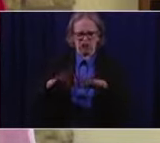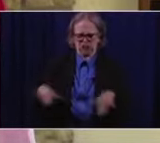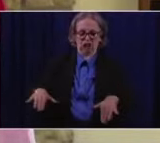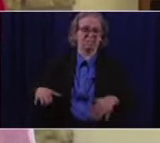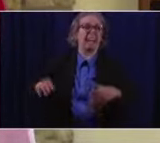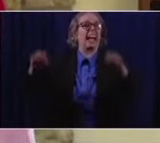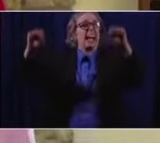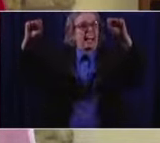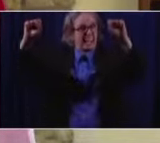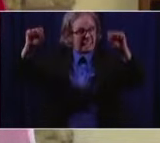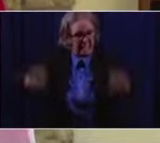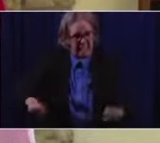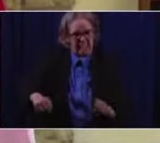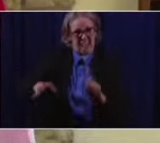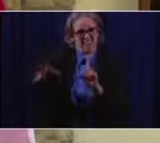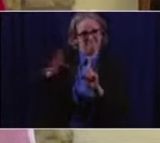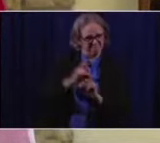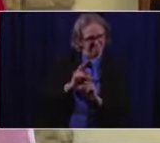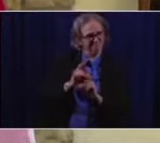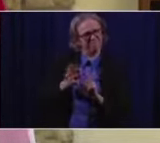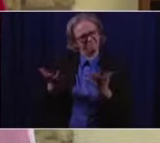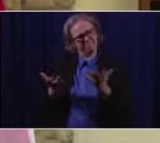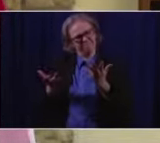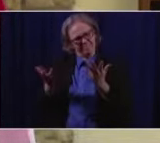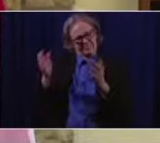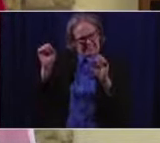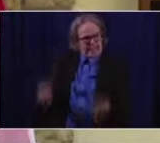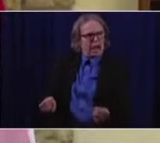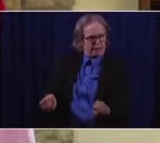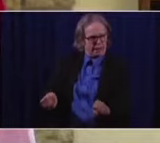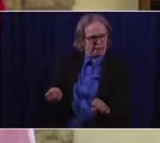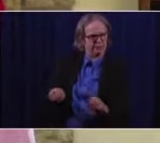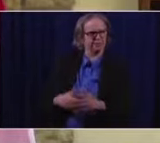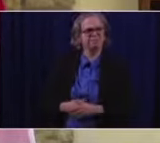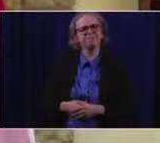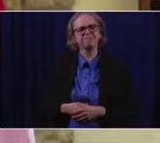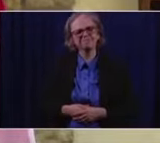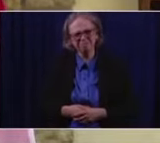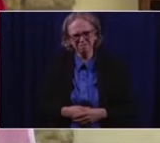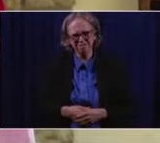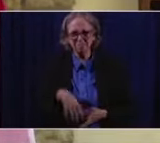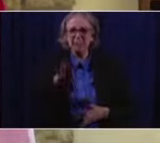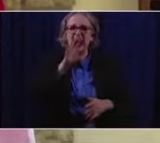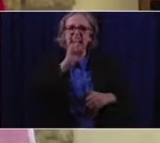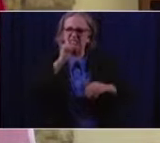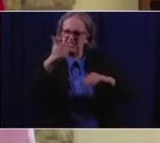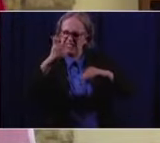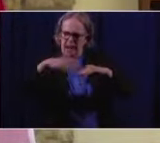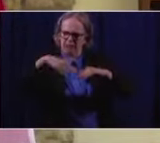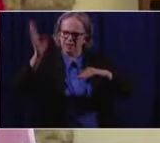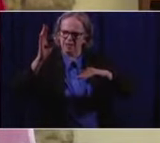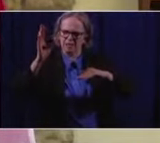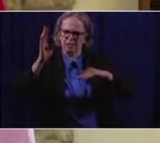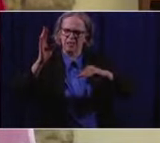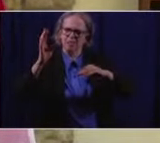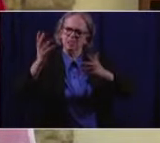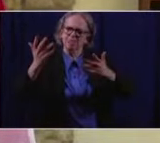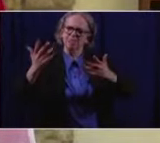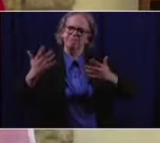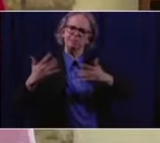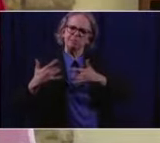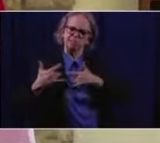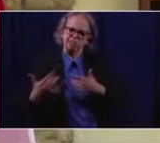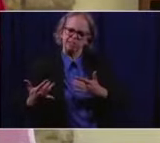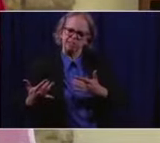child can get it, but children over 10 are more likely to be spreaders. And so you take that back, even if they have no